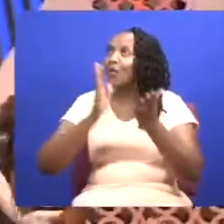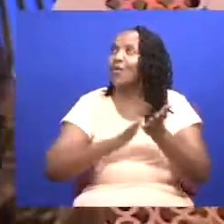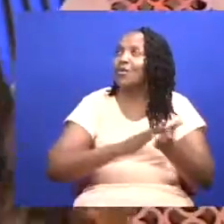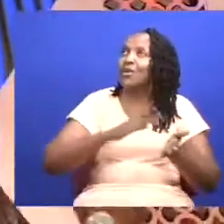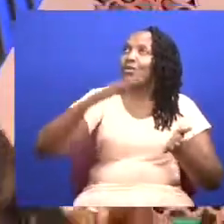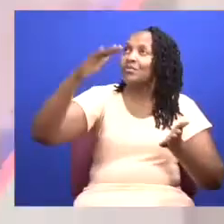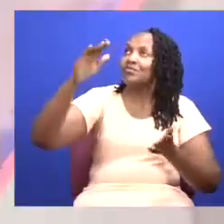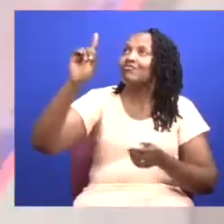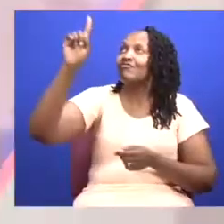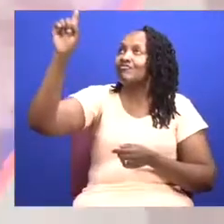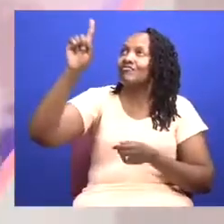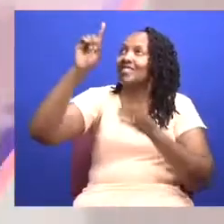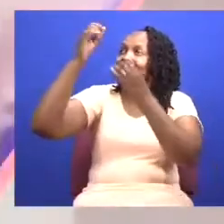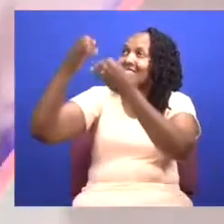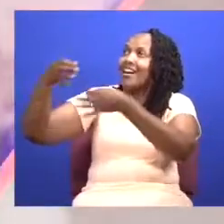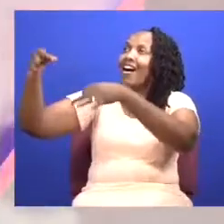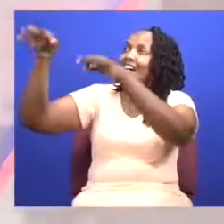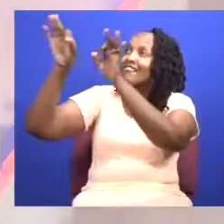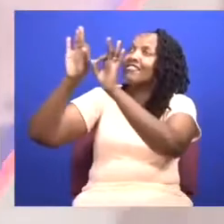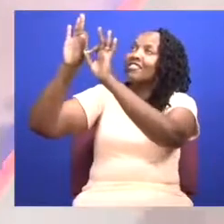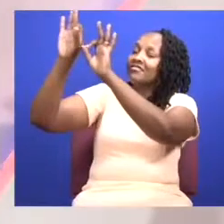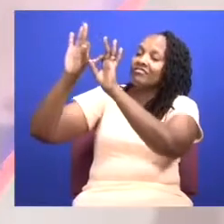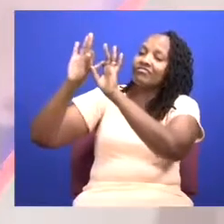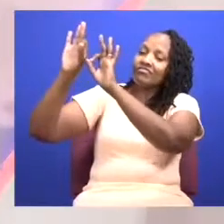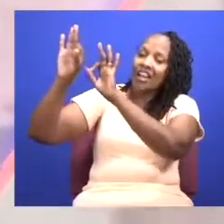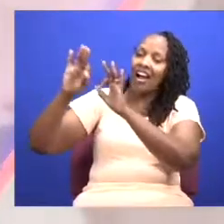all the glory. Give you all the glory. You alone.